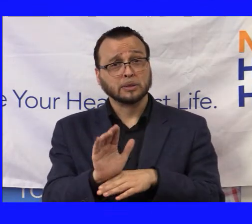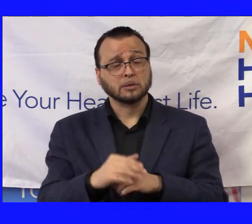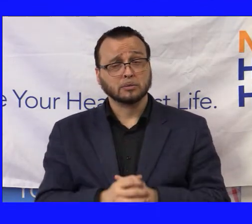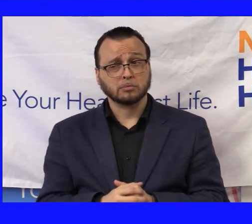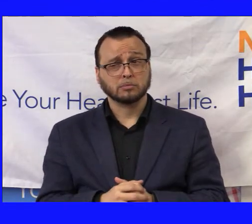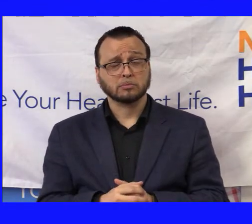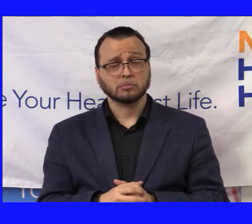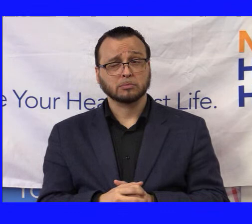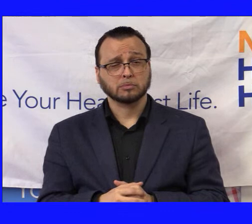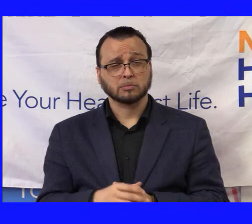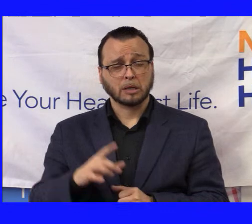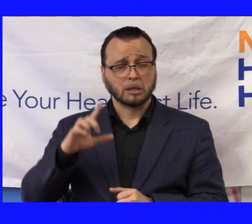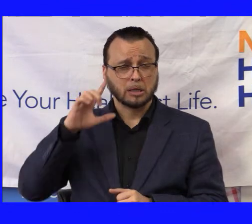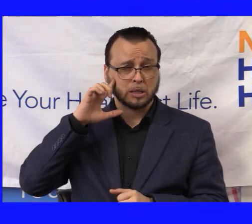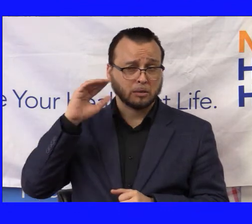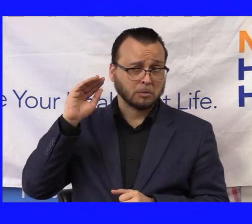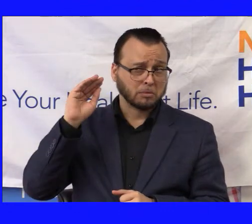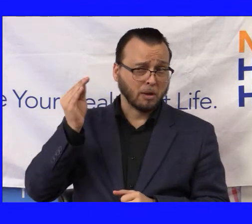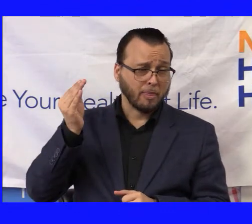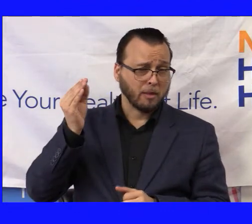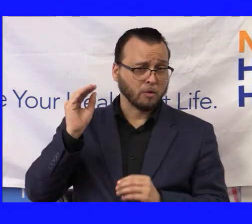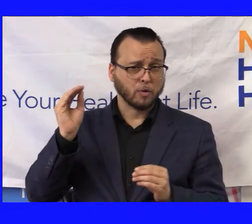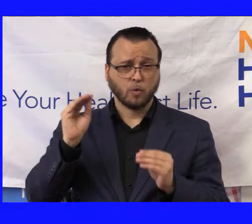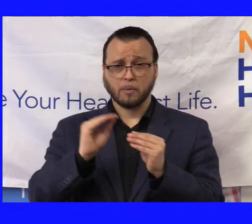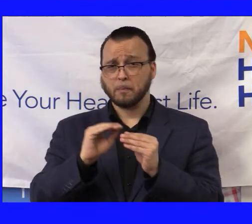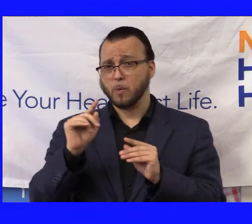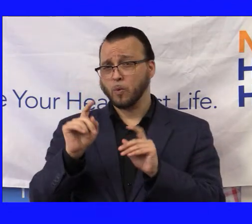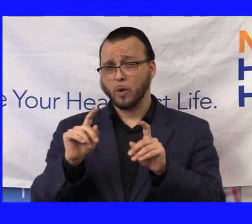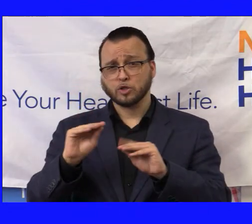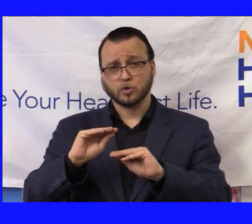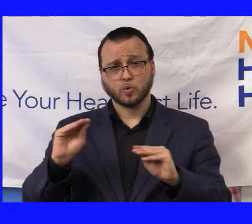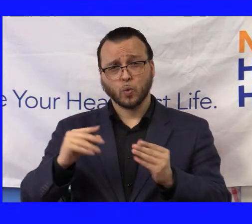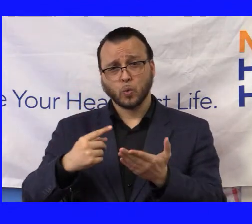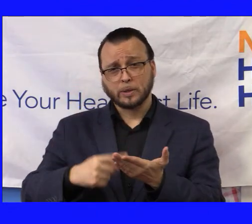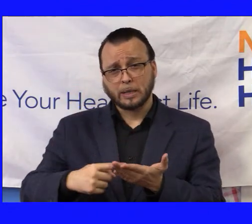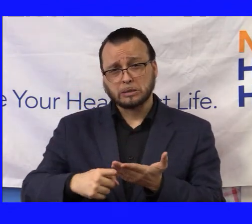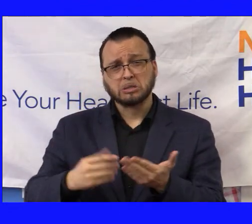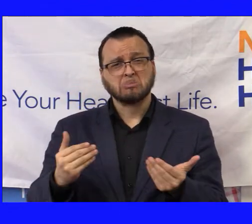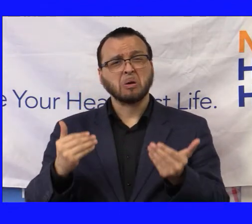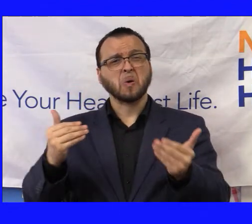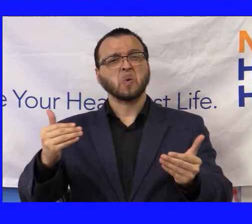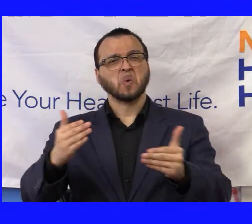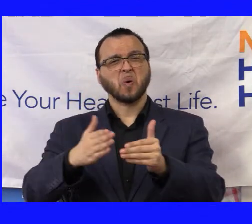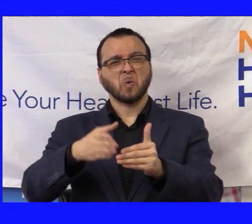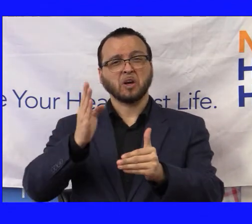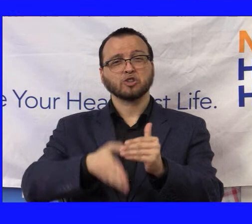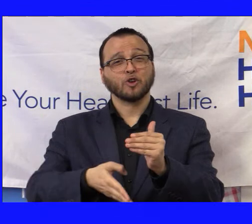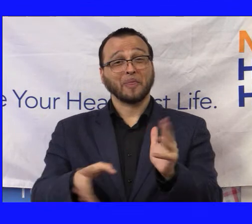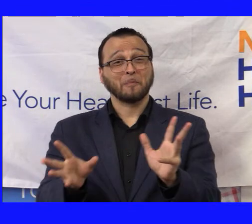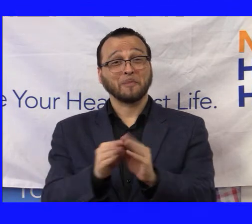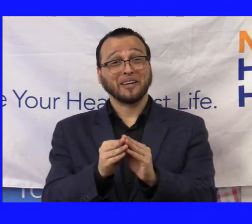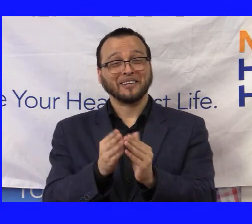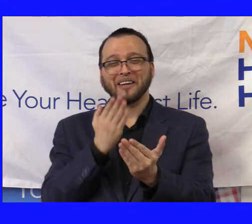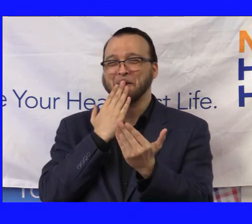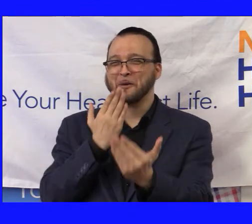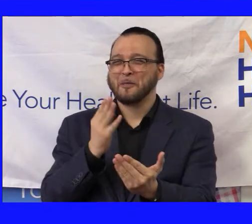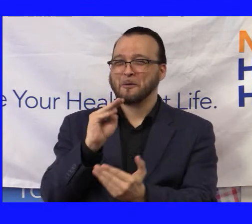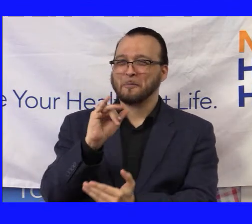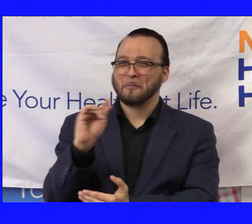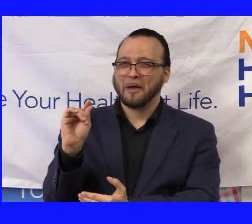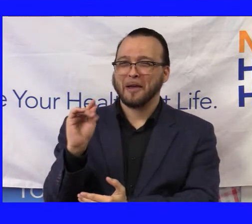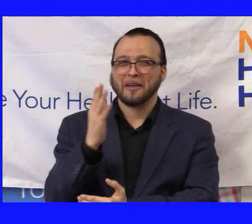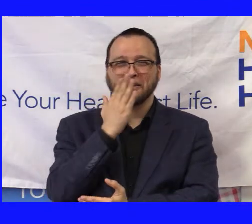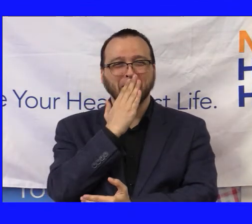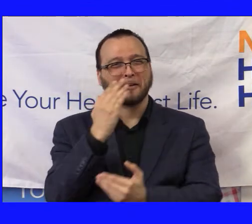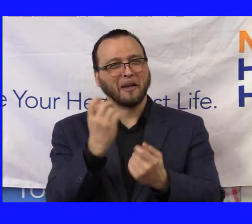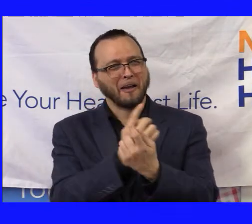Hearing no more questions or items of discussion, I would like to adjourn this meeting. Thank you, Matt. Thank you, everybody,